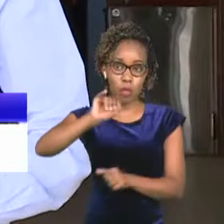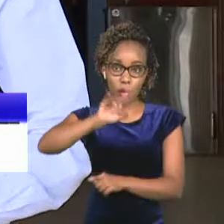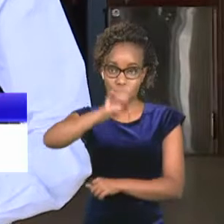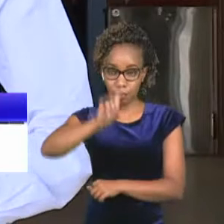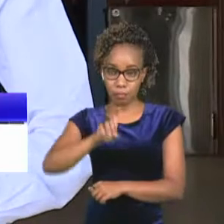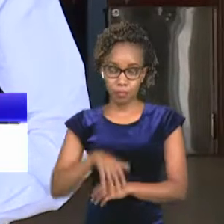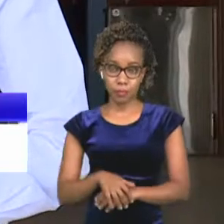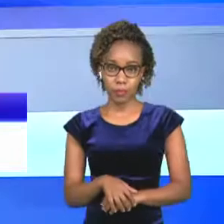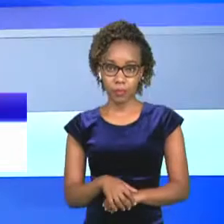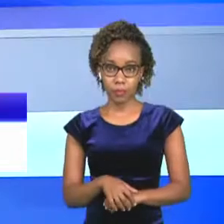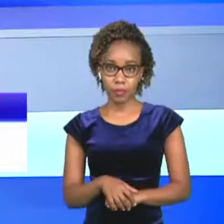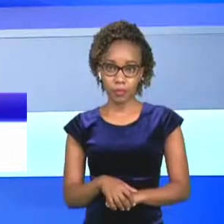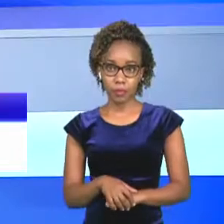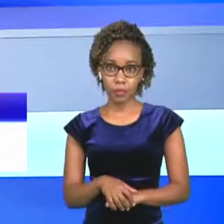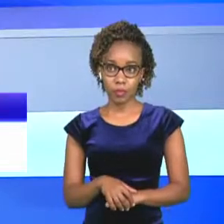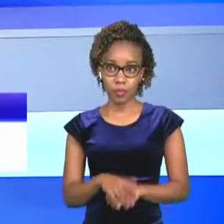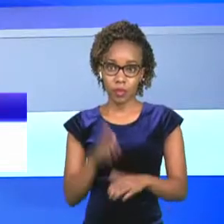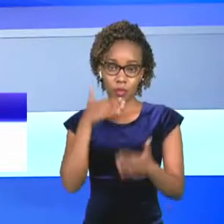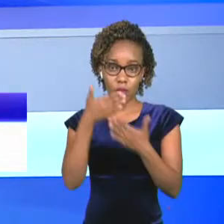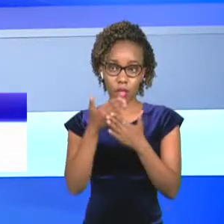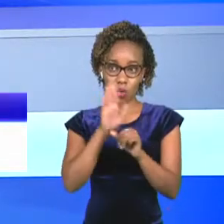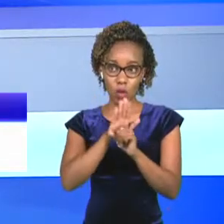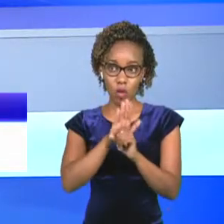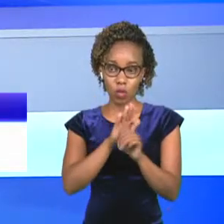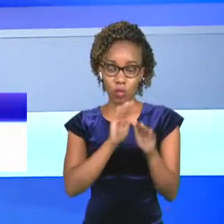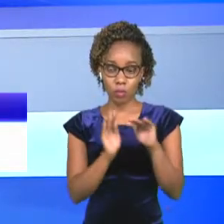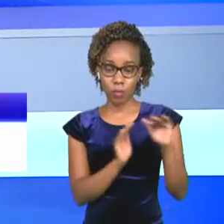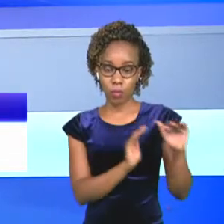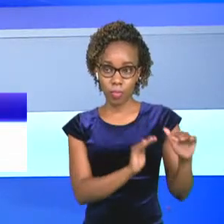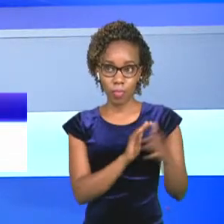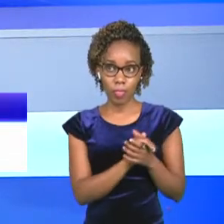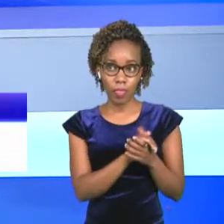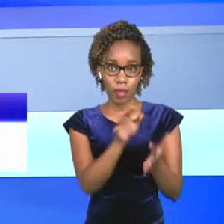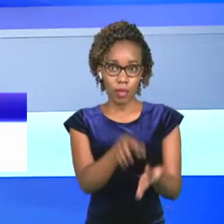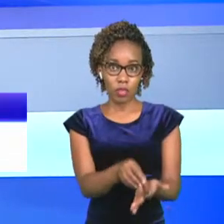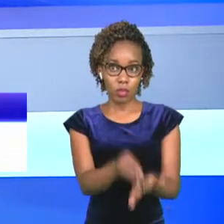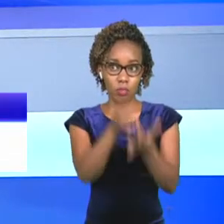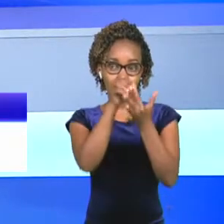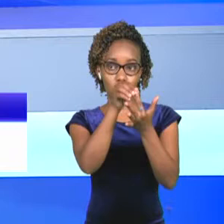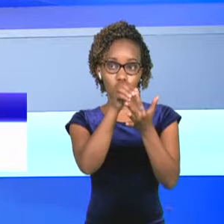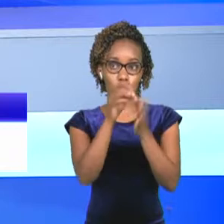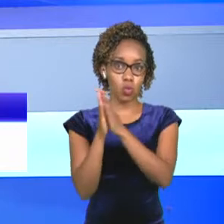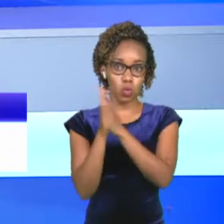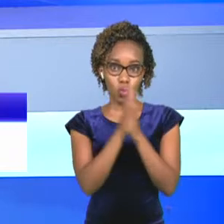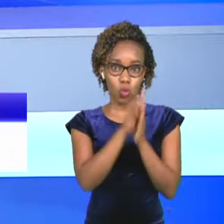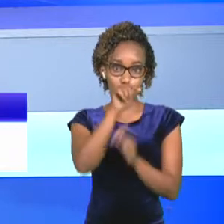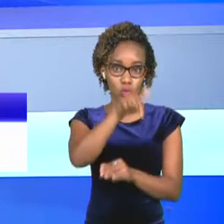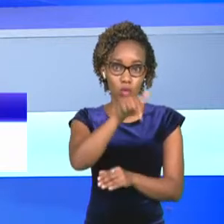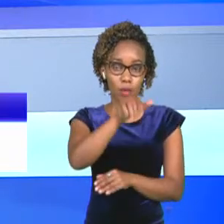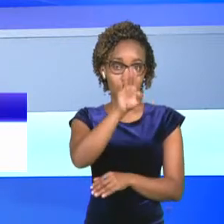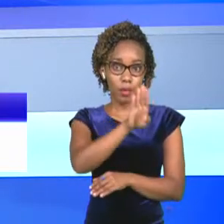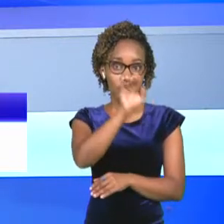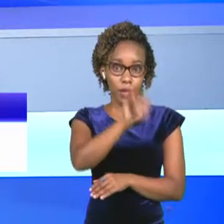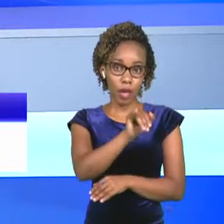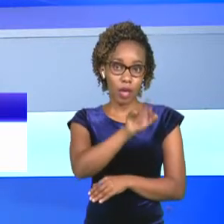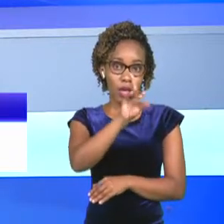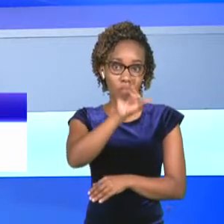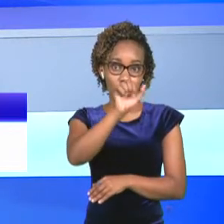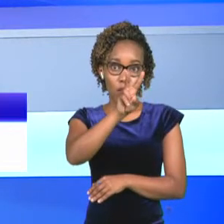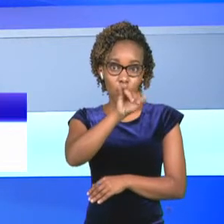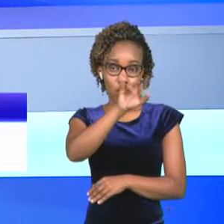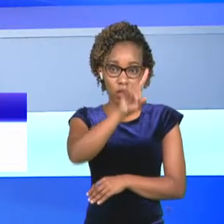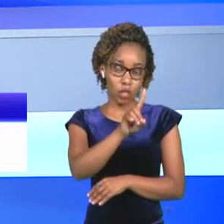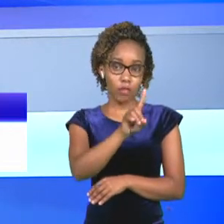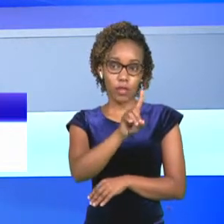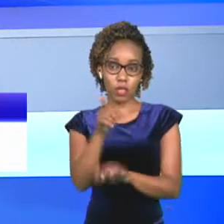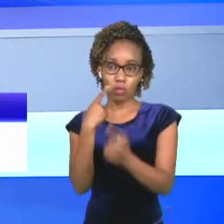TV, Nairobi. Thank you, Daniel Kariuki. On our special segment today, Dissecting the BBI, David Kagina raises, among